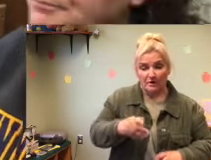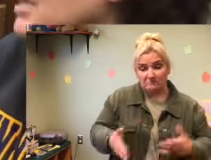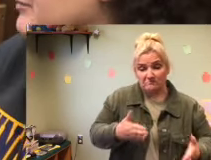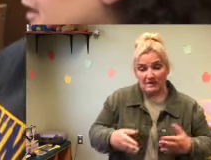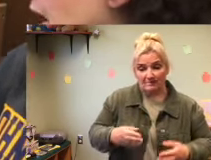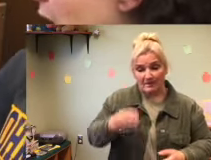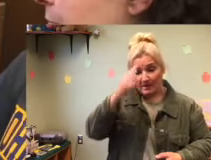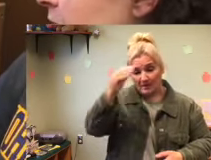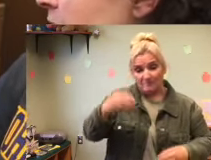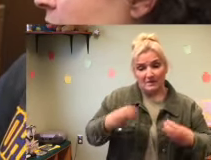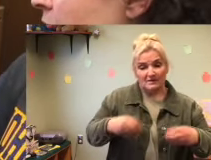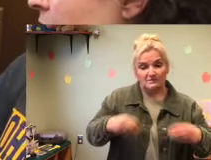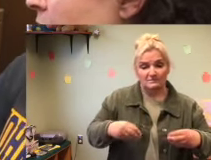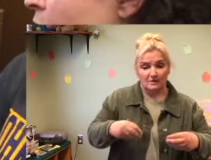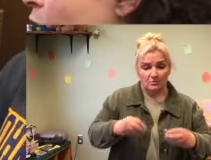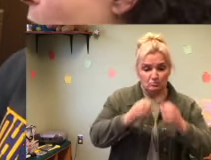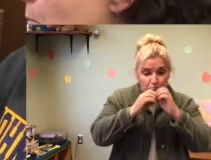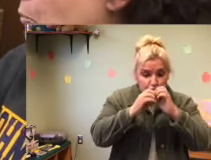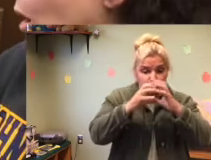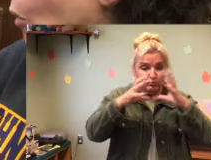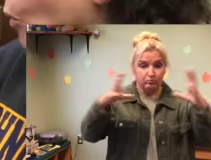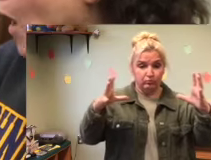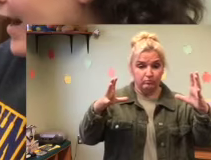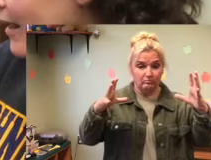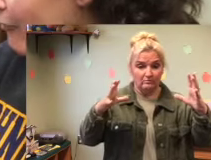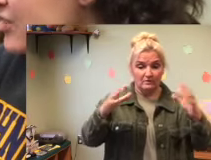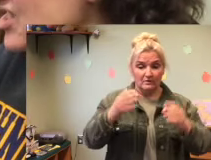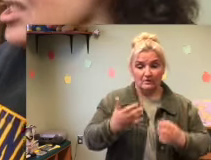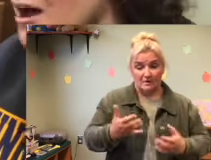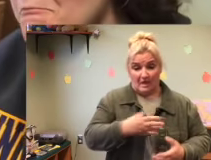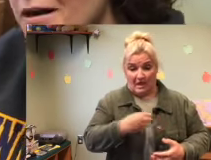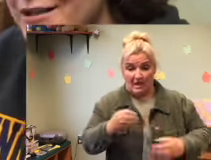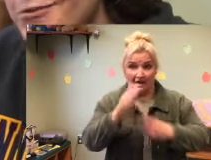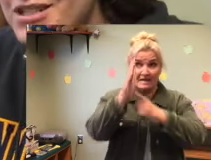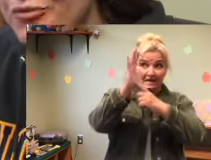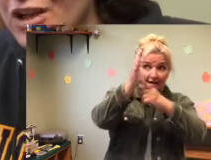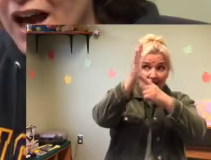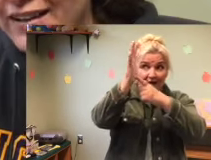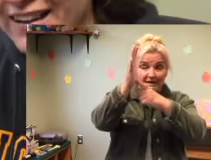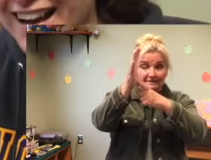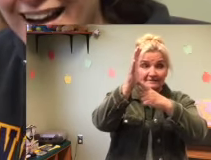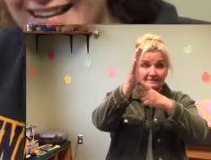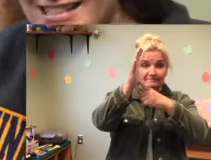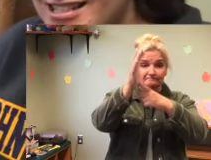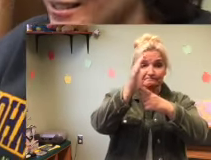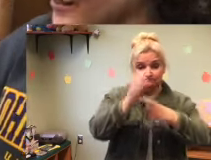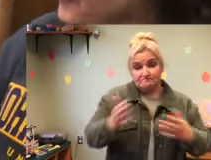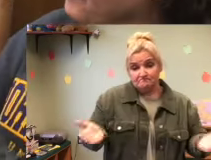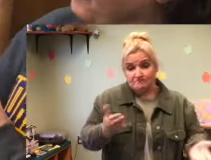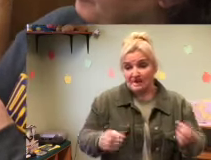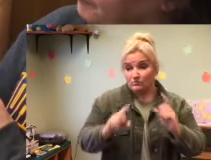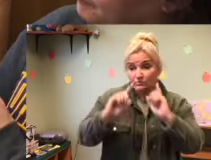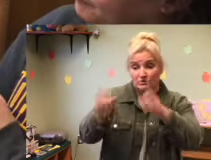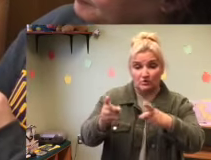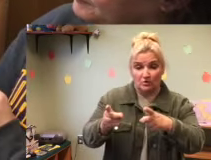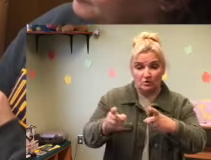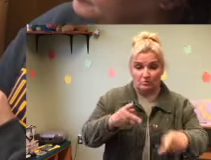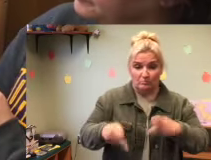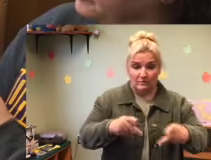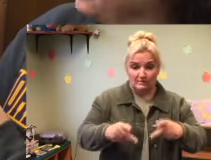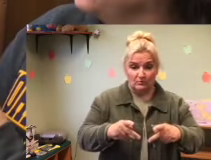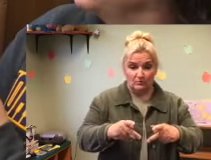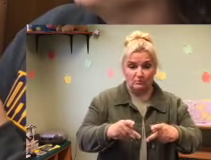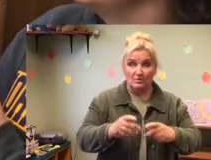Luckily, nothing happened. But what if somebody was flying a kite?